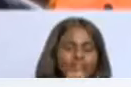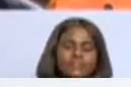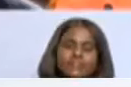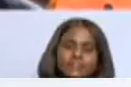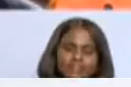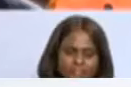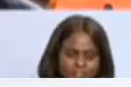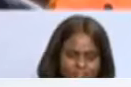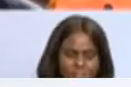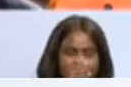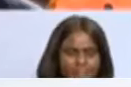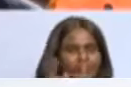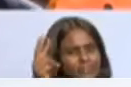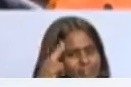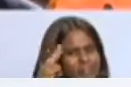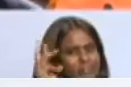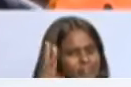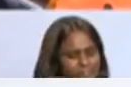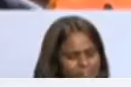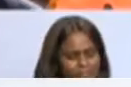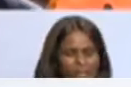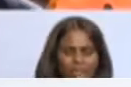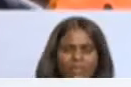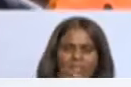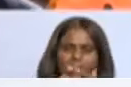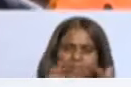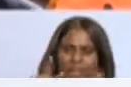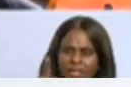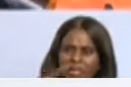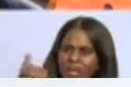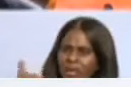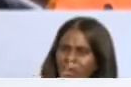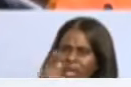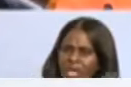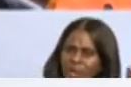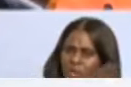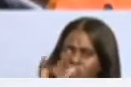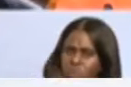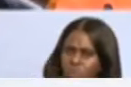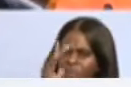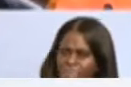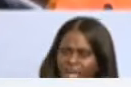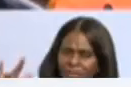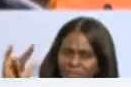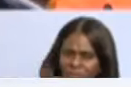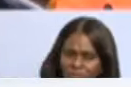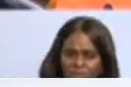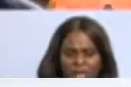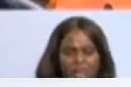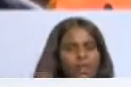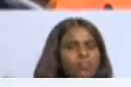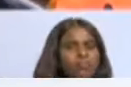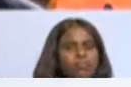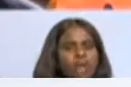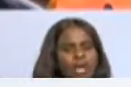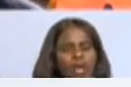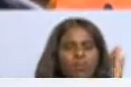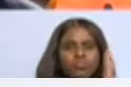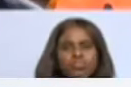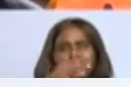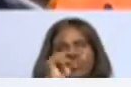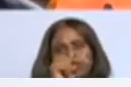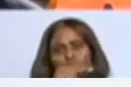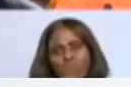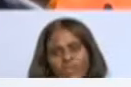Some remember that we had a challenge on the only runway and some planes could not land here. They had to go to Ndola.